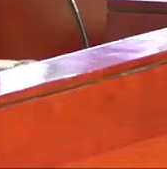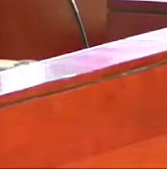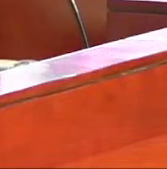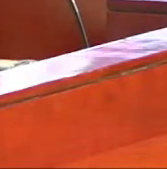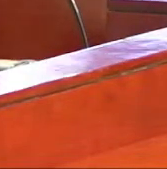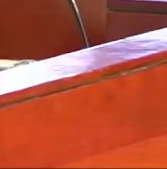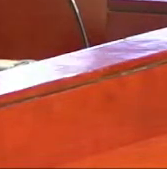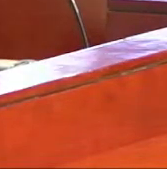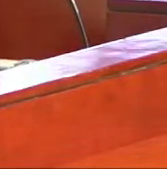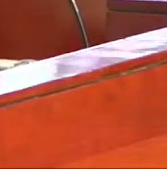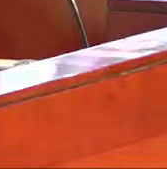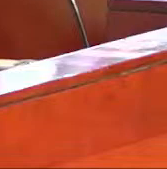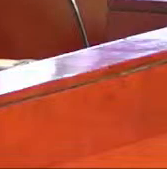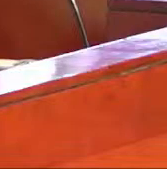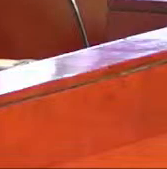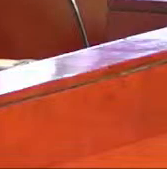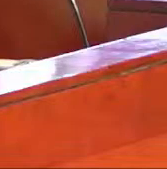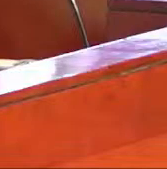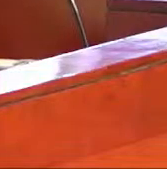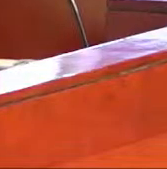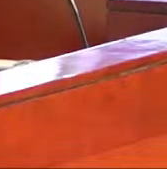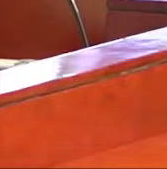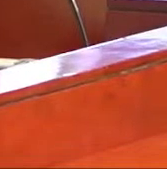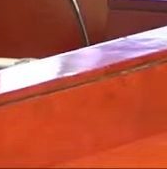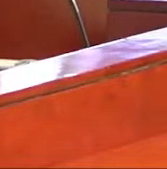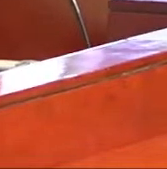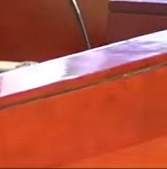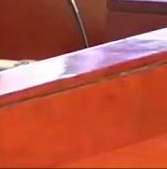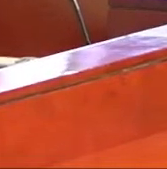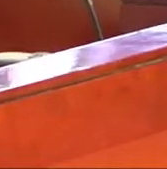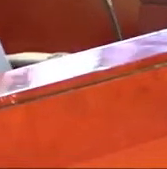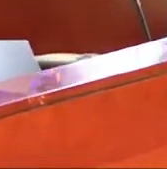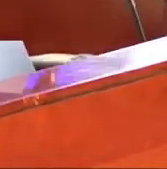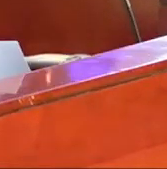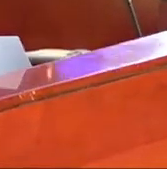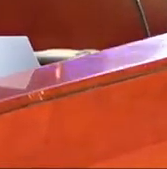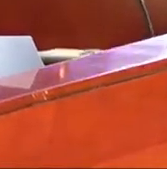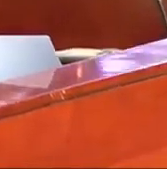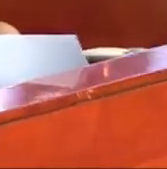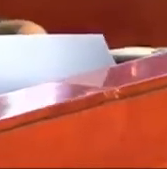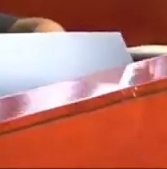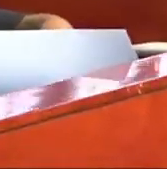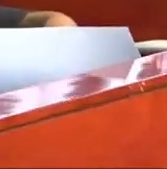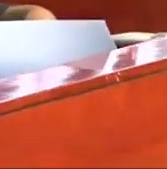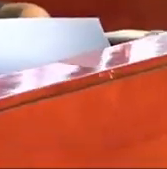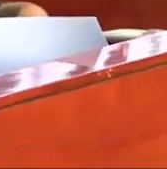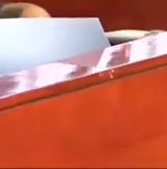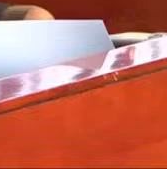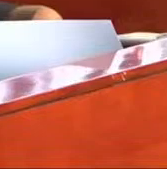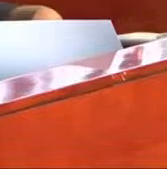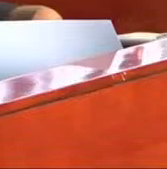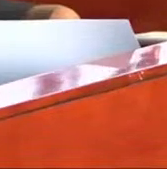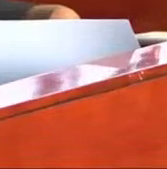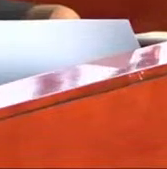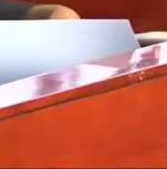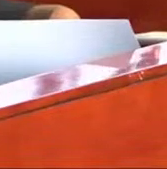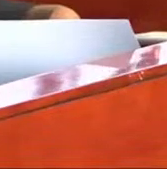By the Audit Committee of the Public Services Commission for the year 2023.